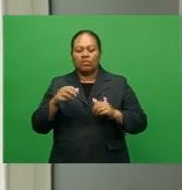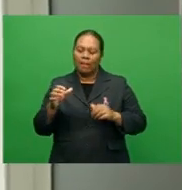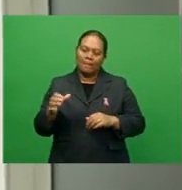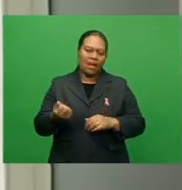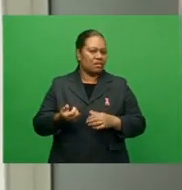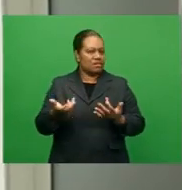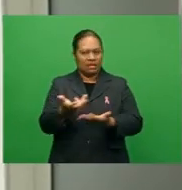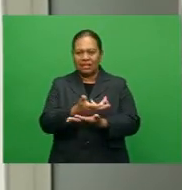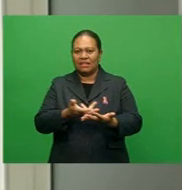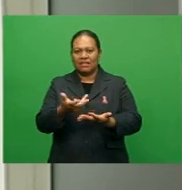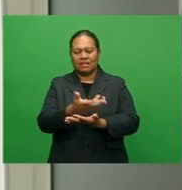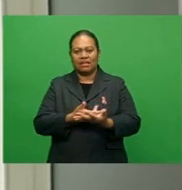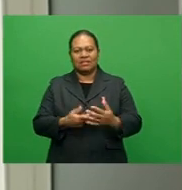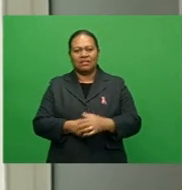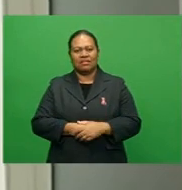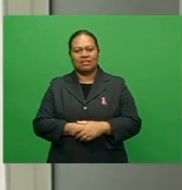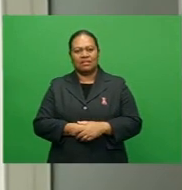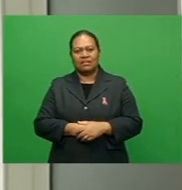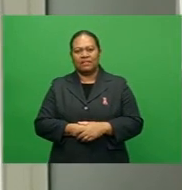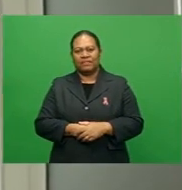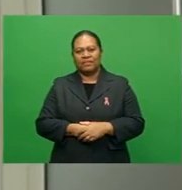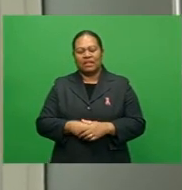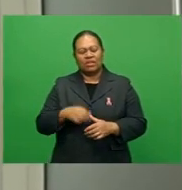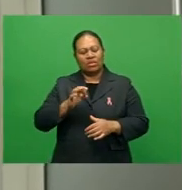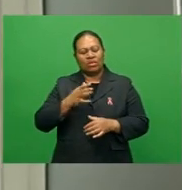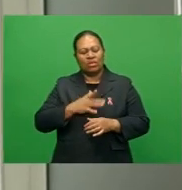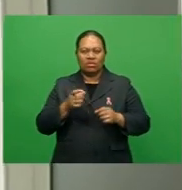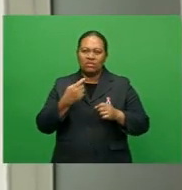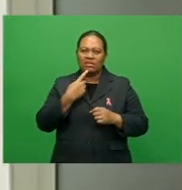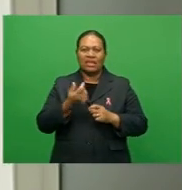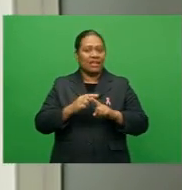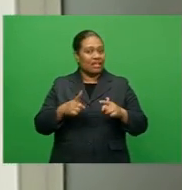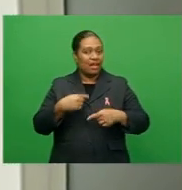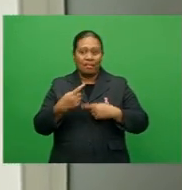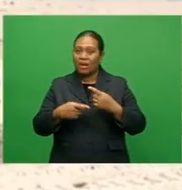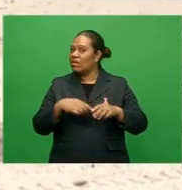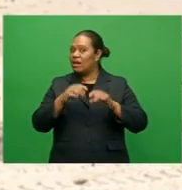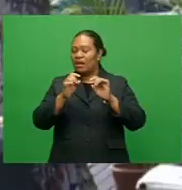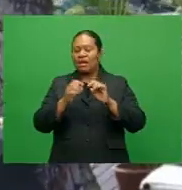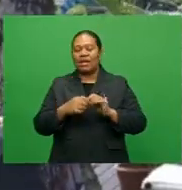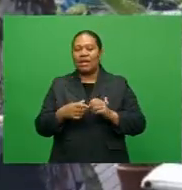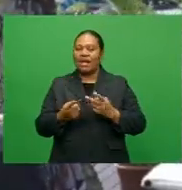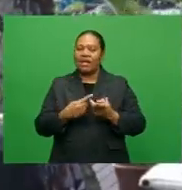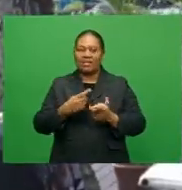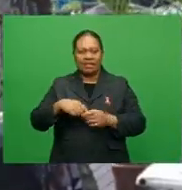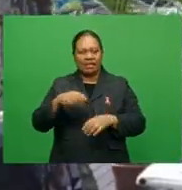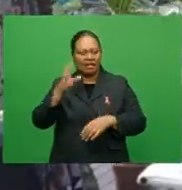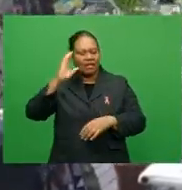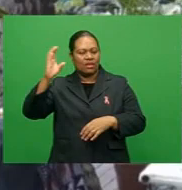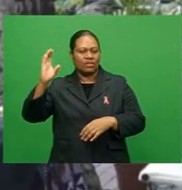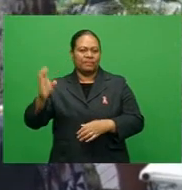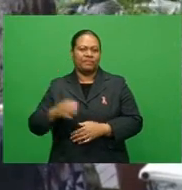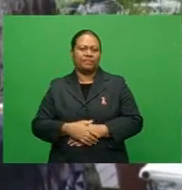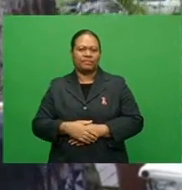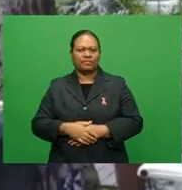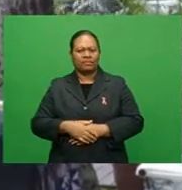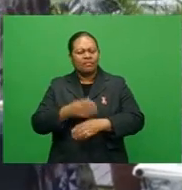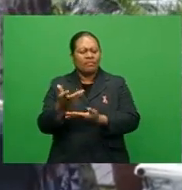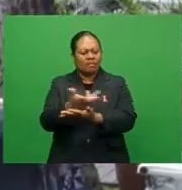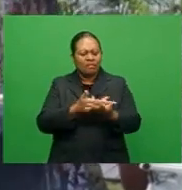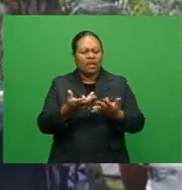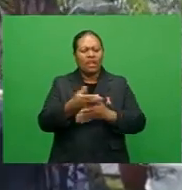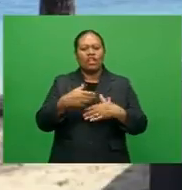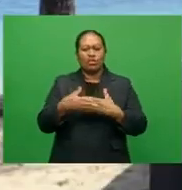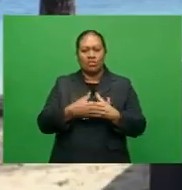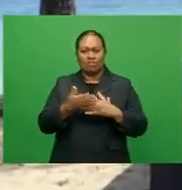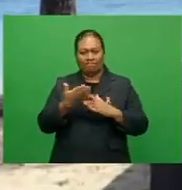I do not wish to make any commitment to any country at the moment about who we're looking at. As far as talks of opening up borders, Fiji's